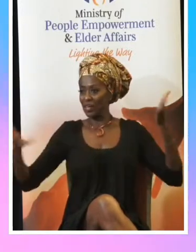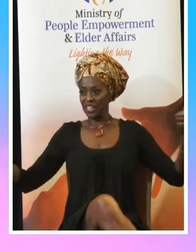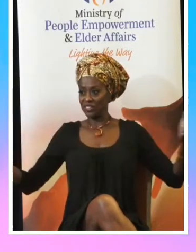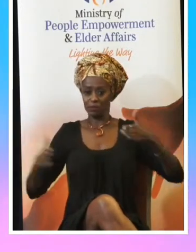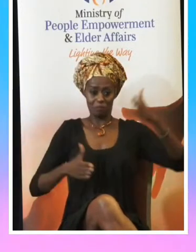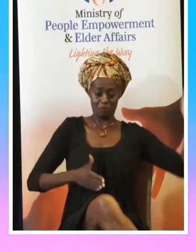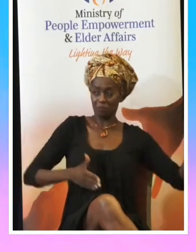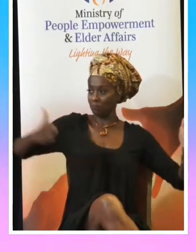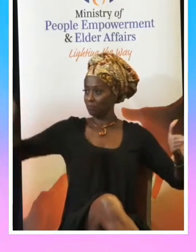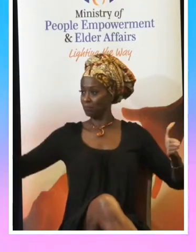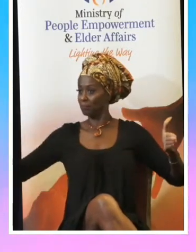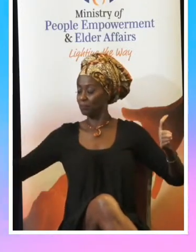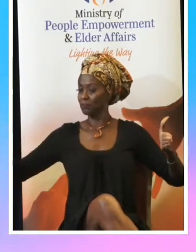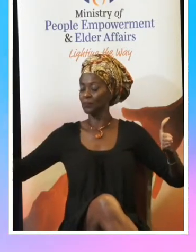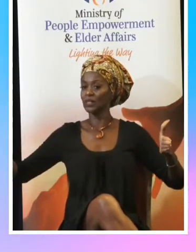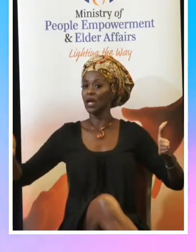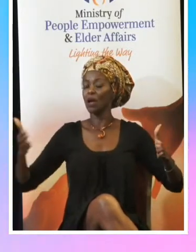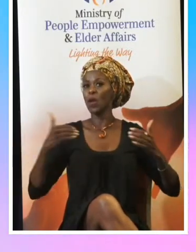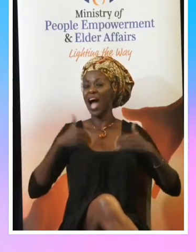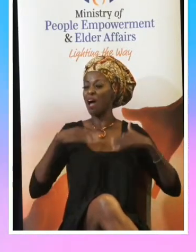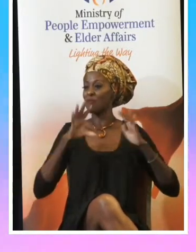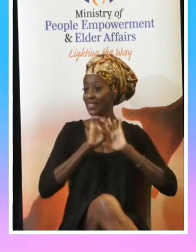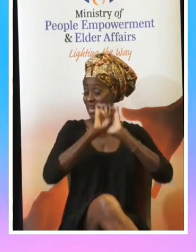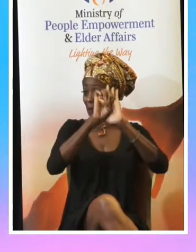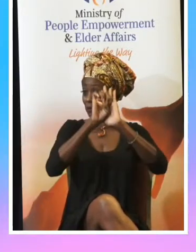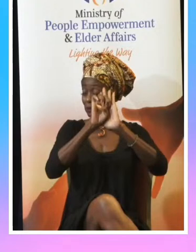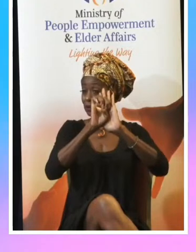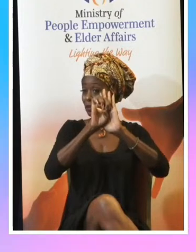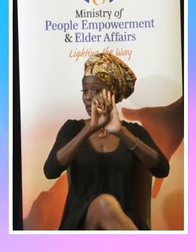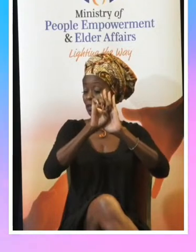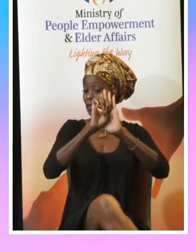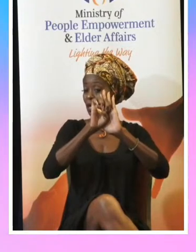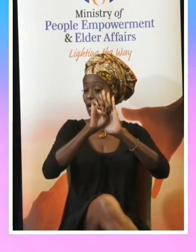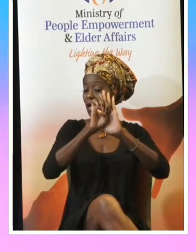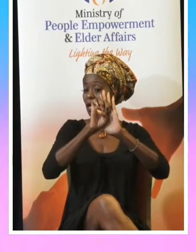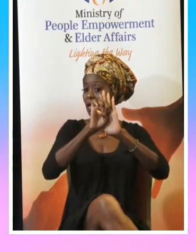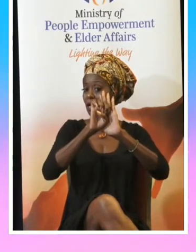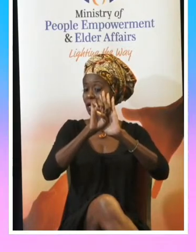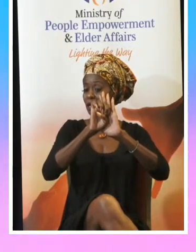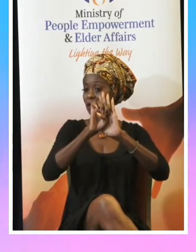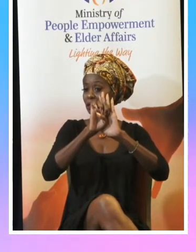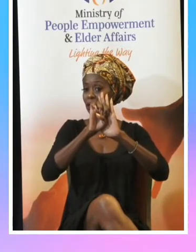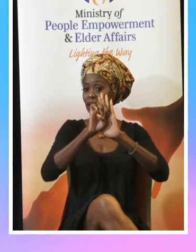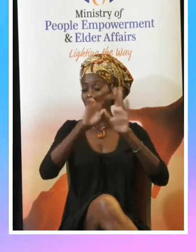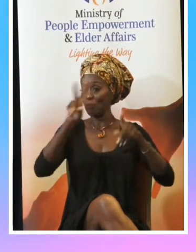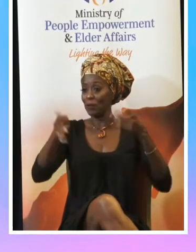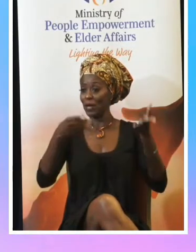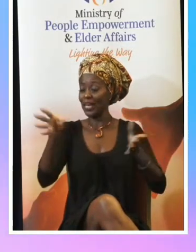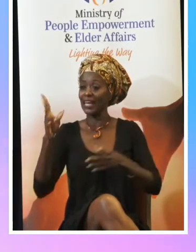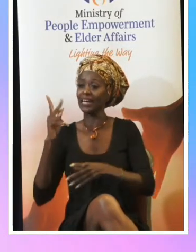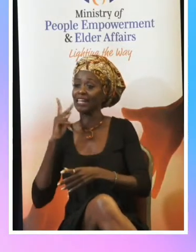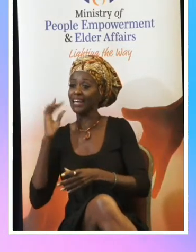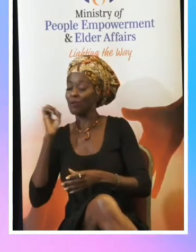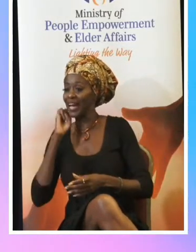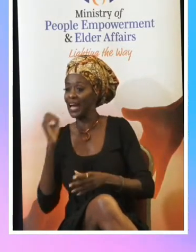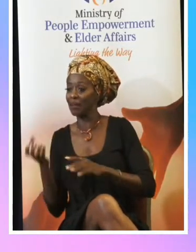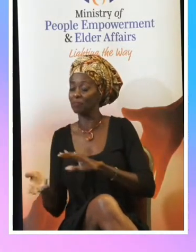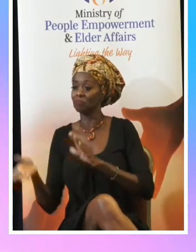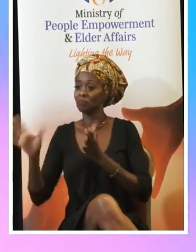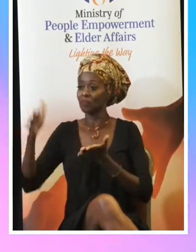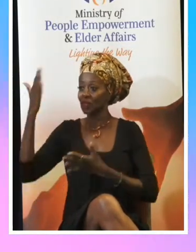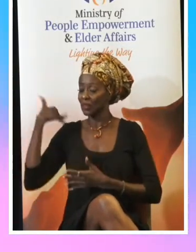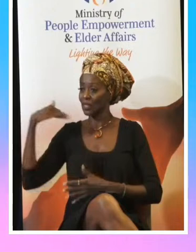There are examples of people whose names we know. There's Kerri-Ann and the late Craig Nurse,